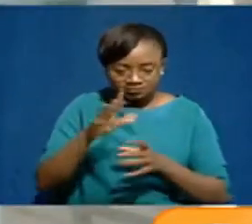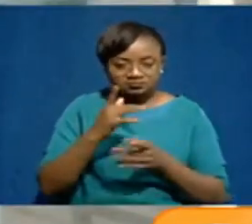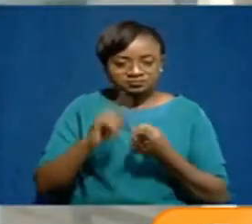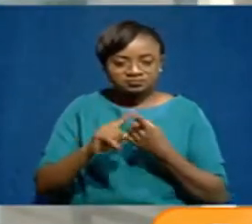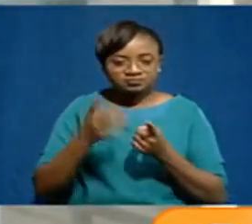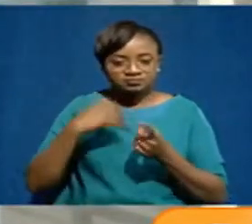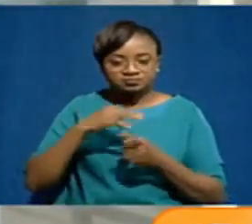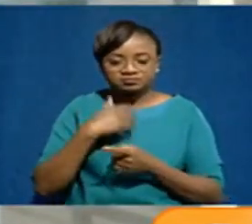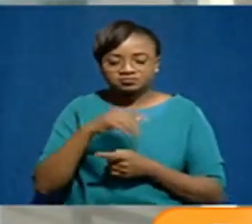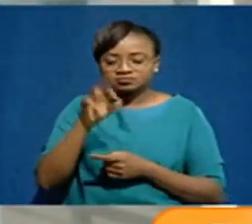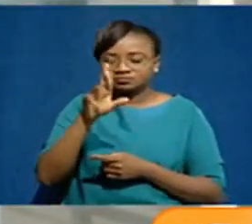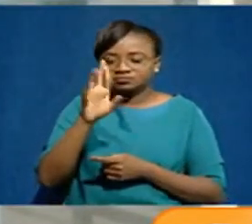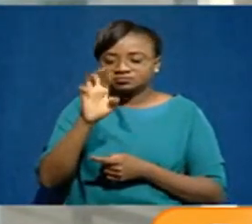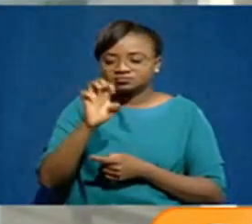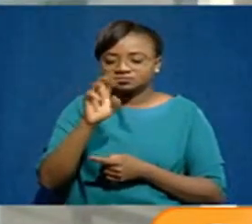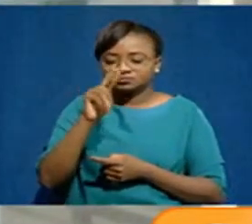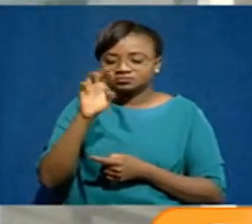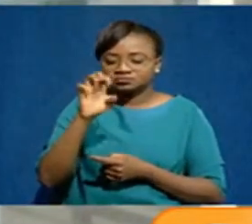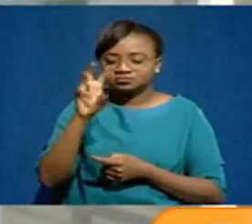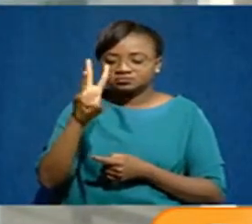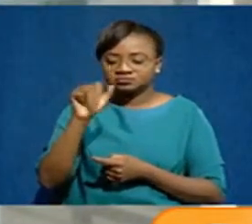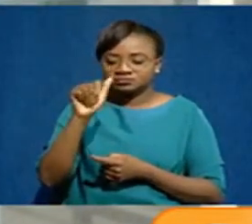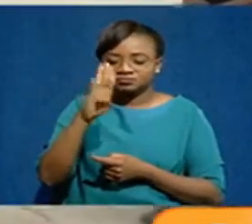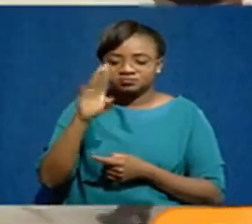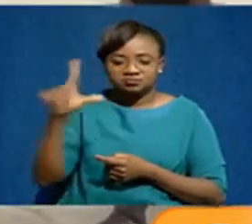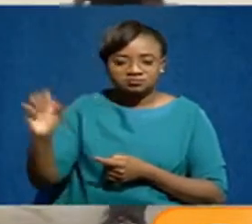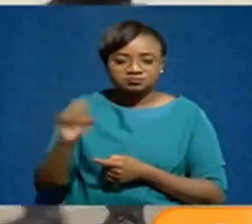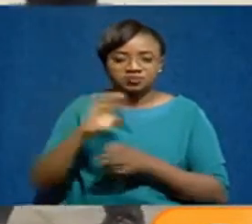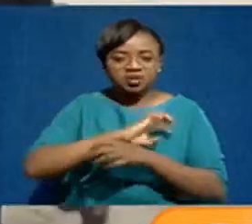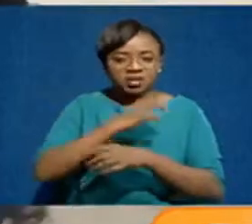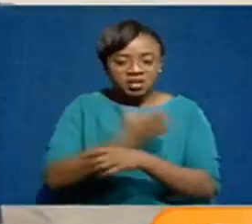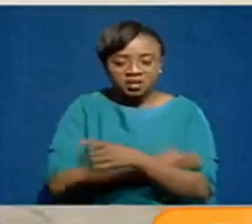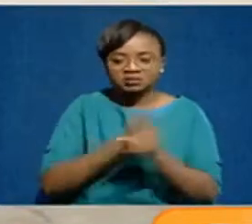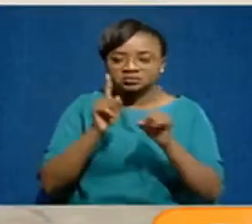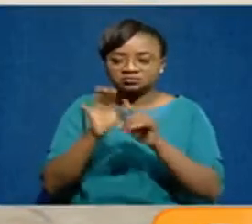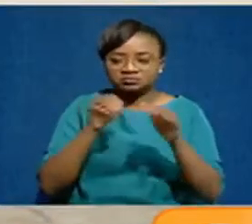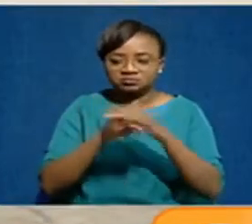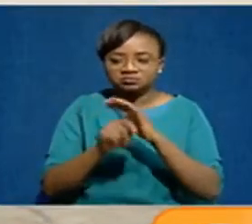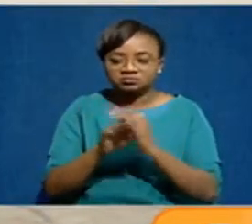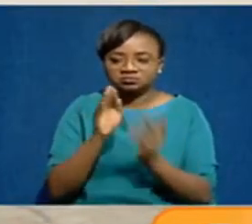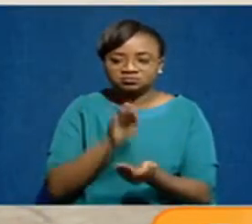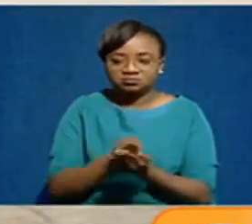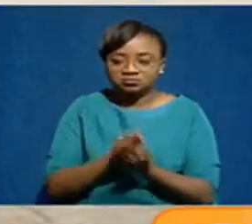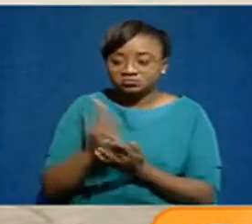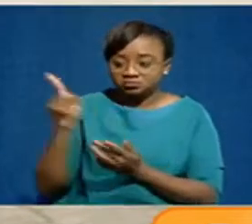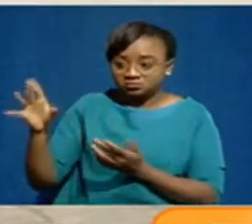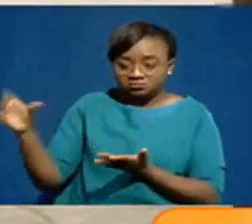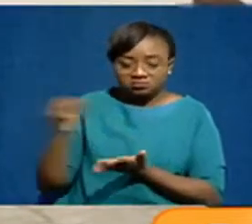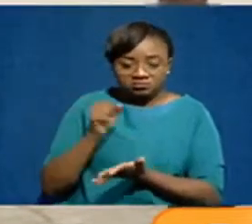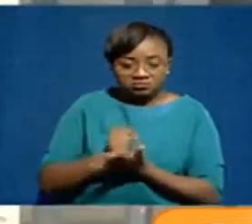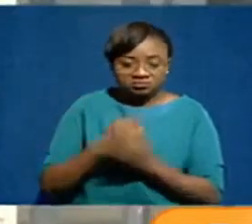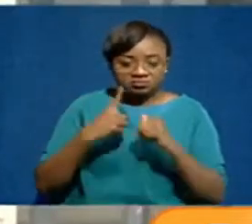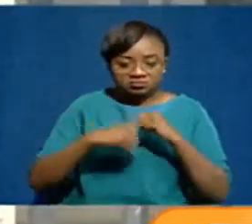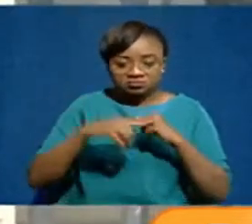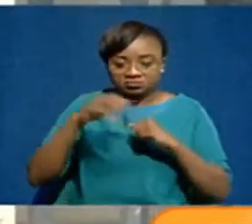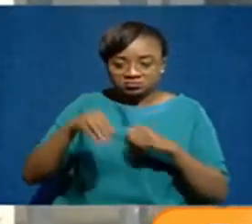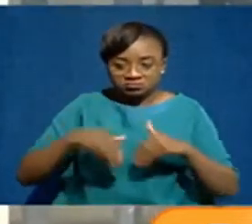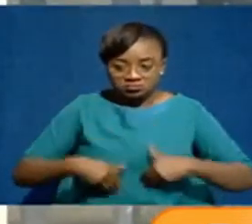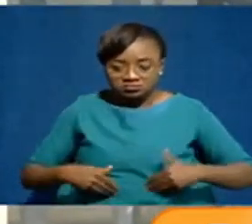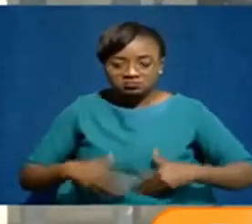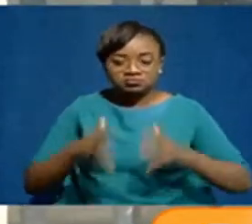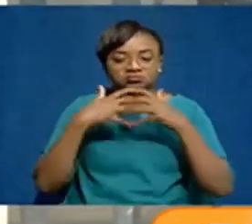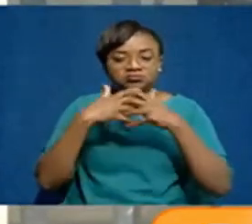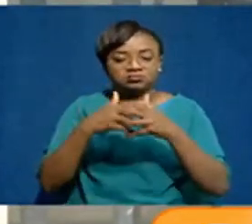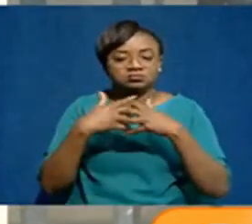renewable energy and where you have access to storage. Octavia has now employed 60 young engineers and techies who